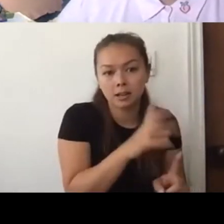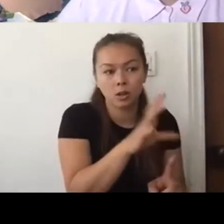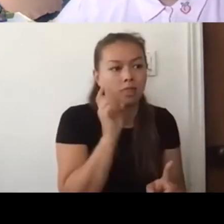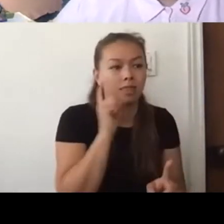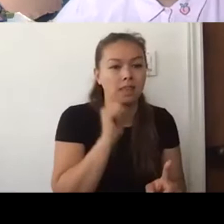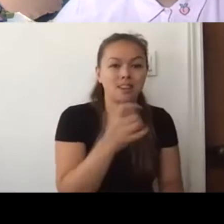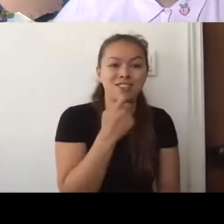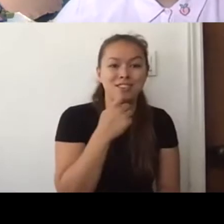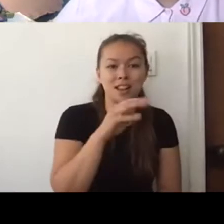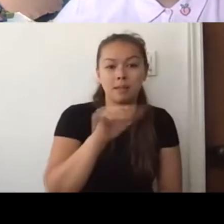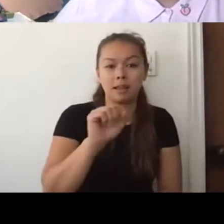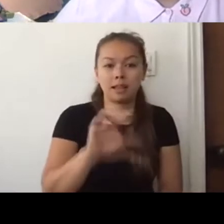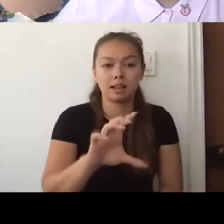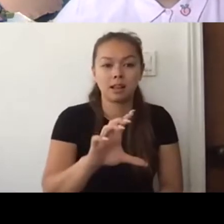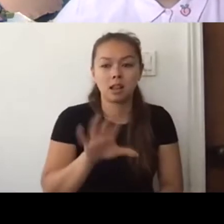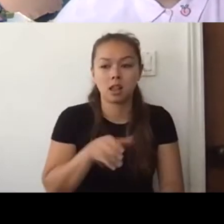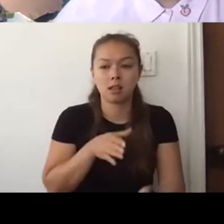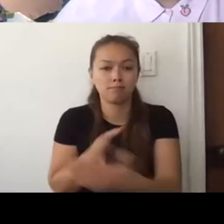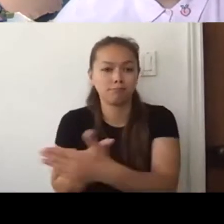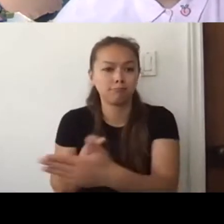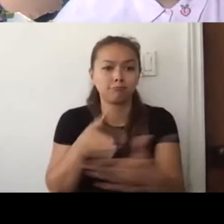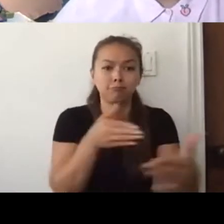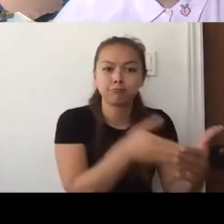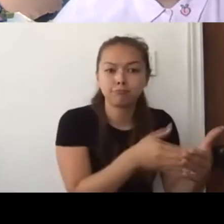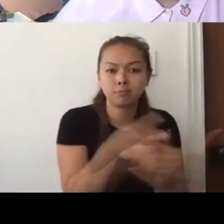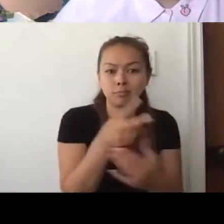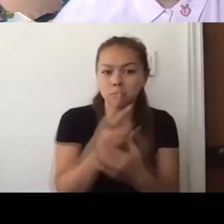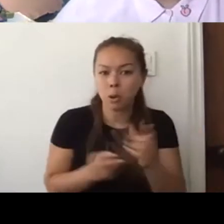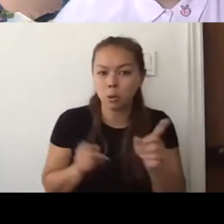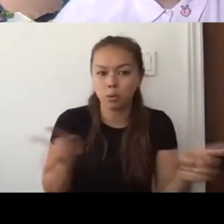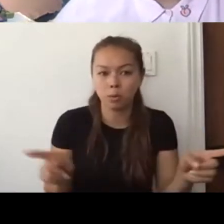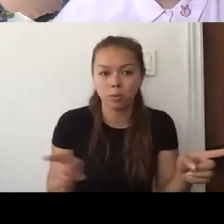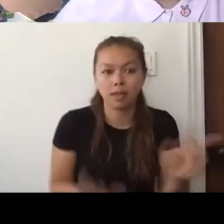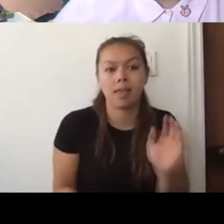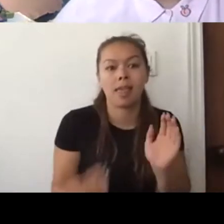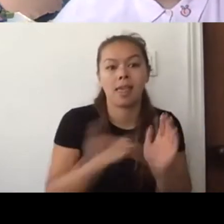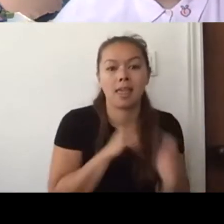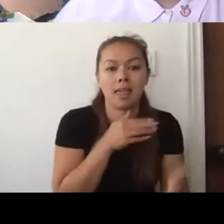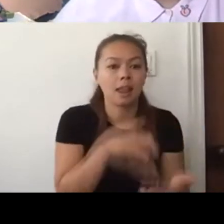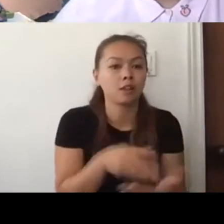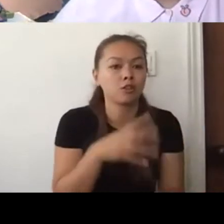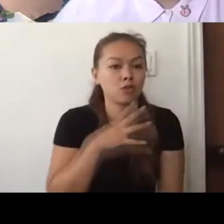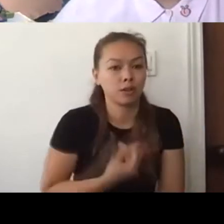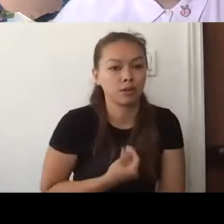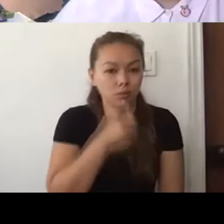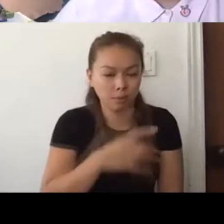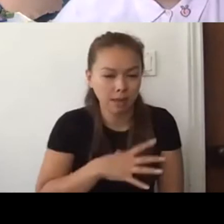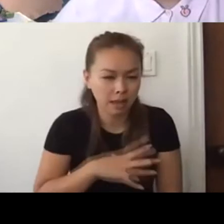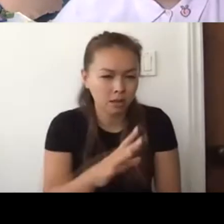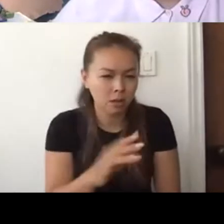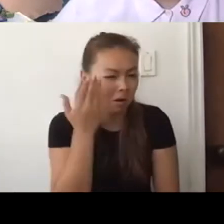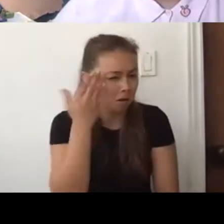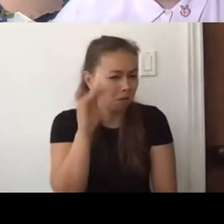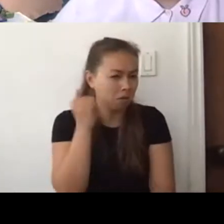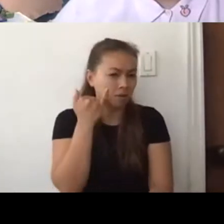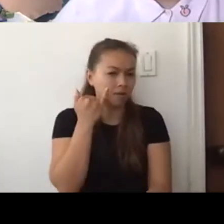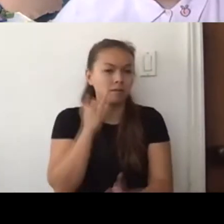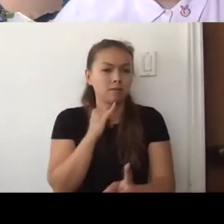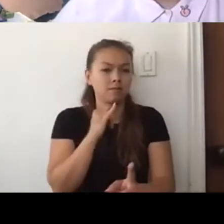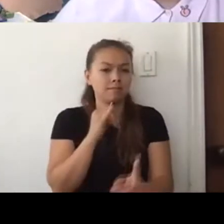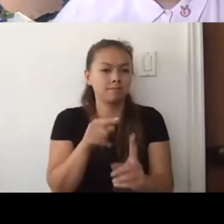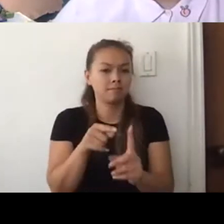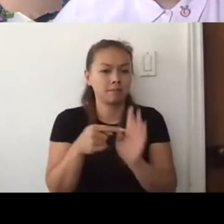gets re-weaponized against trans women. So I don't know if that's too off topic to answer the question, but I feel like that's a really